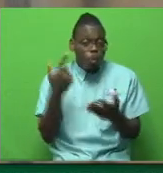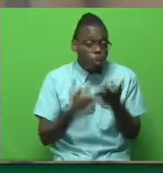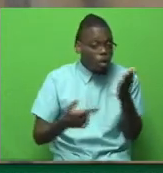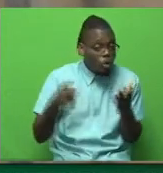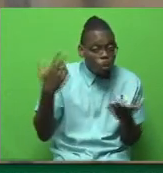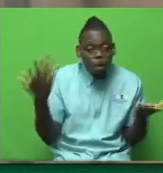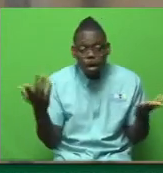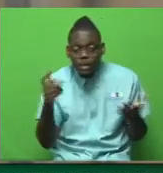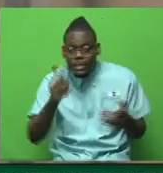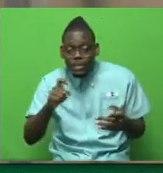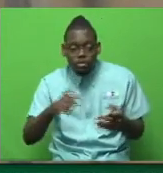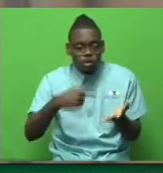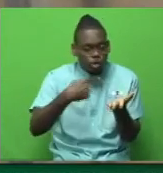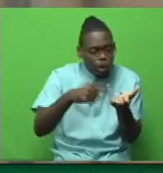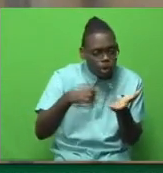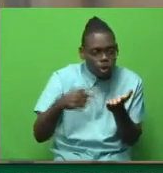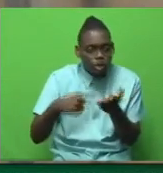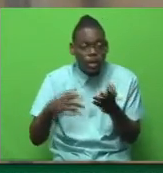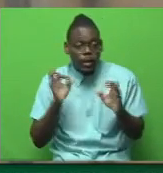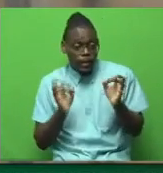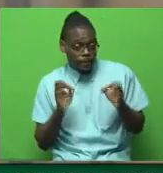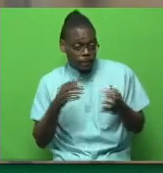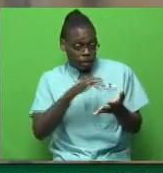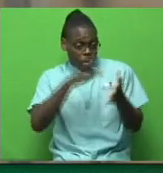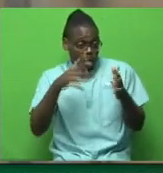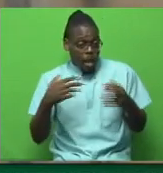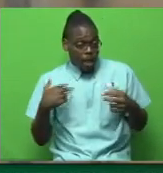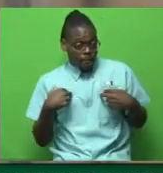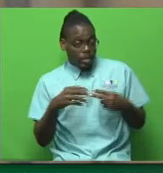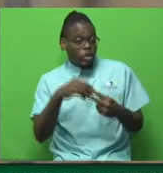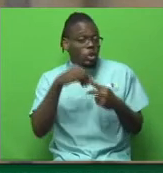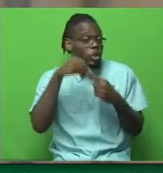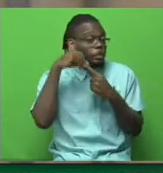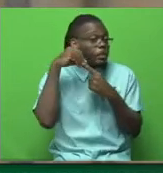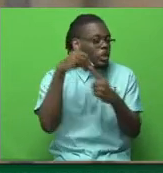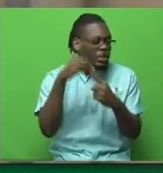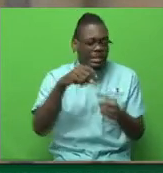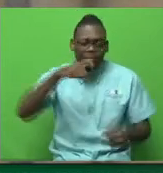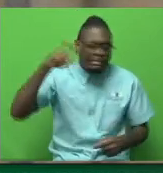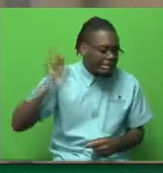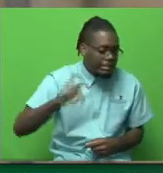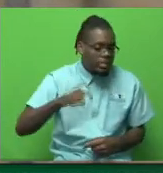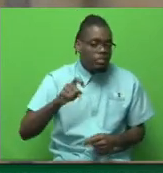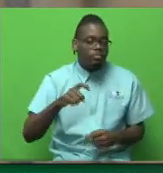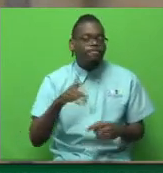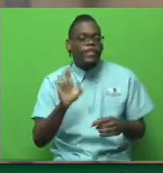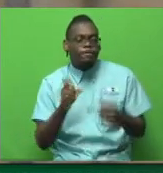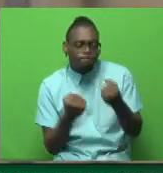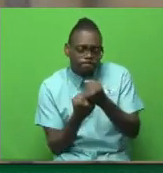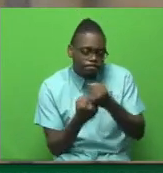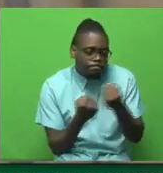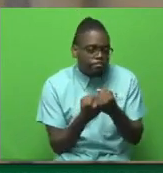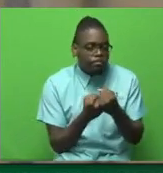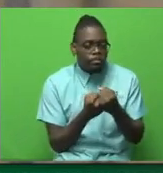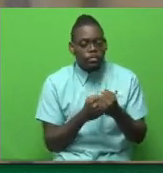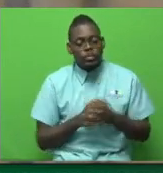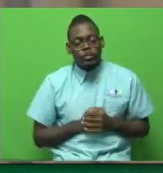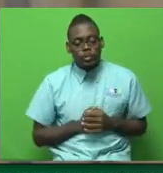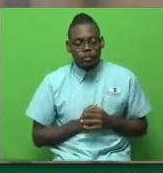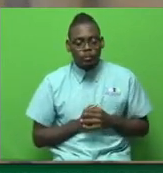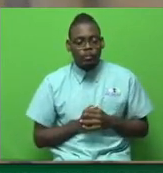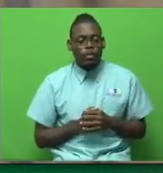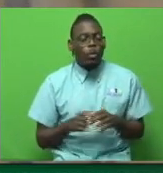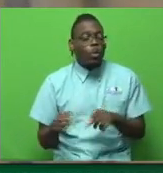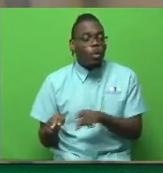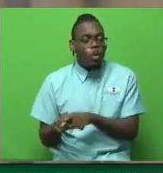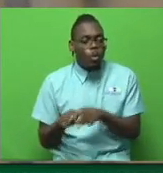students have special needs and require assistance timetable adjustments to the operation of the school-based intervention team